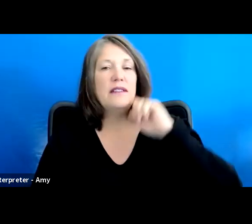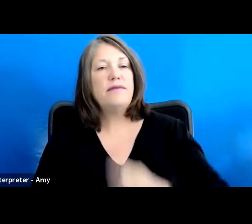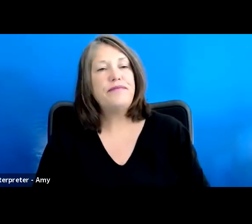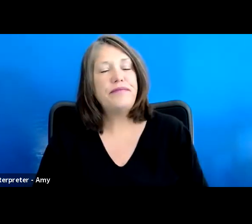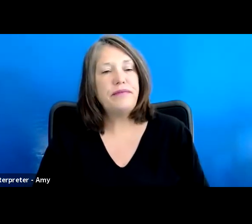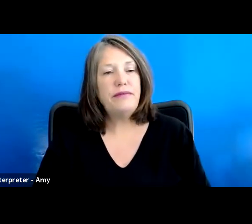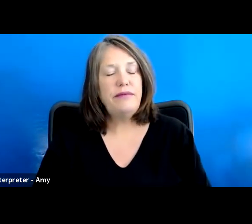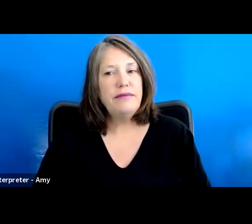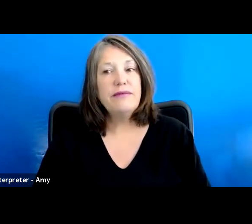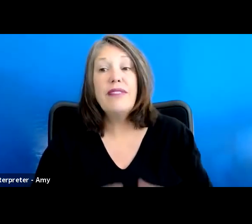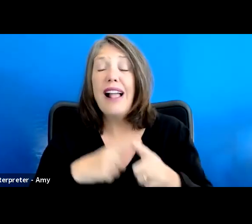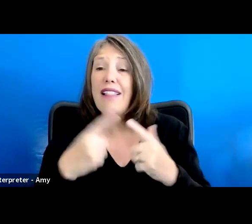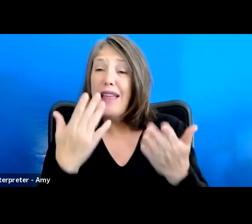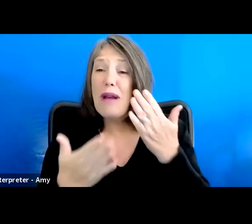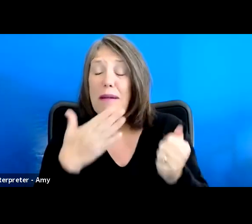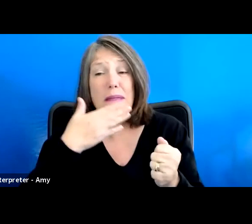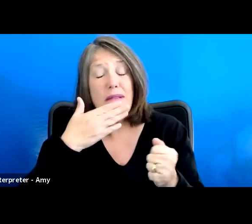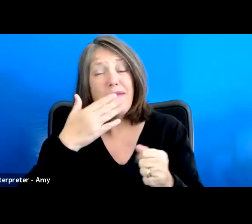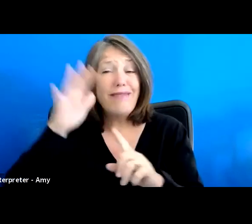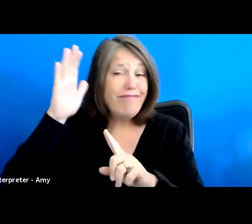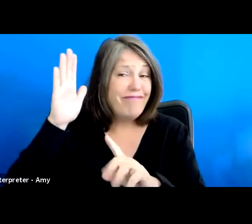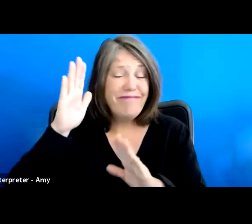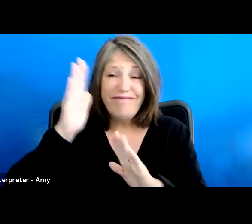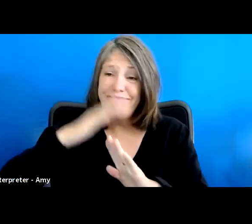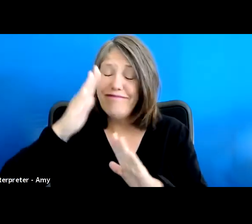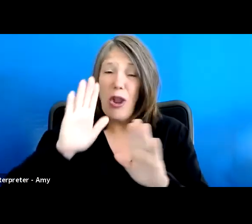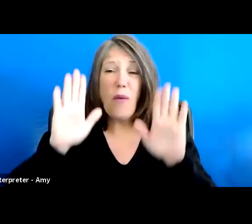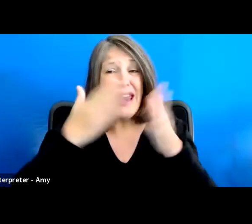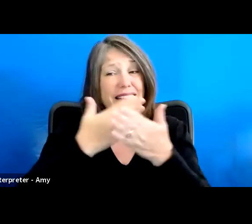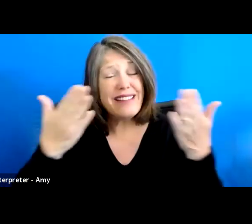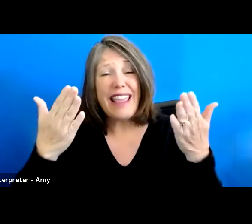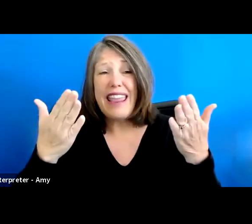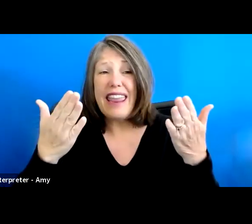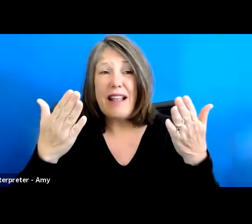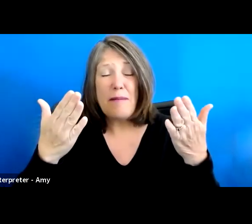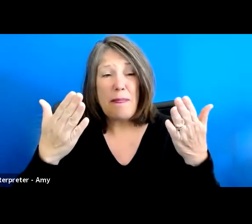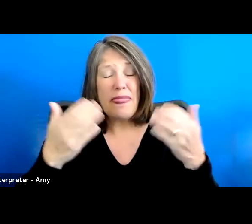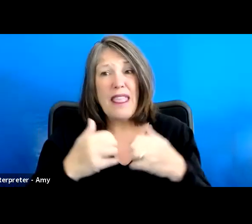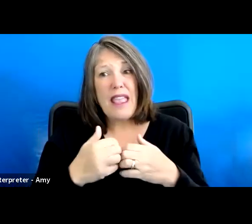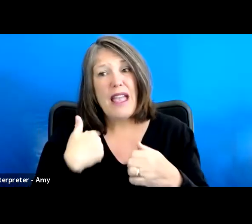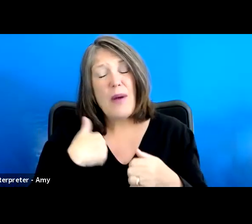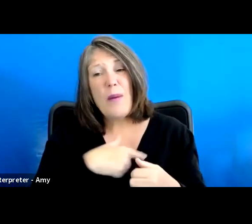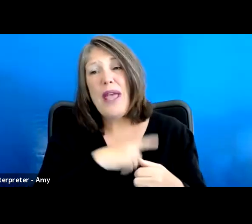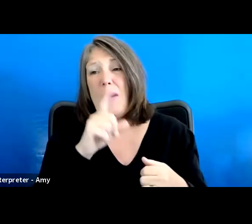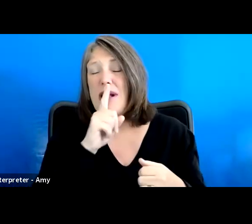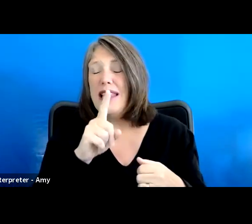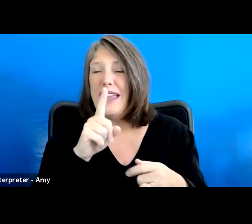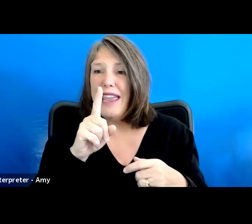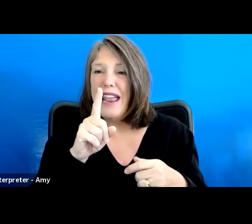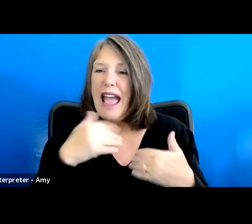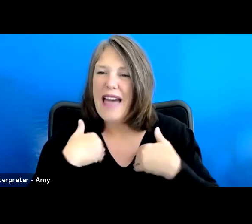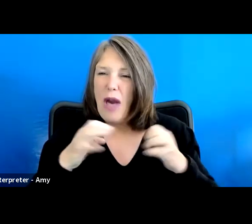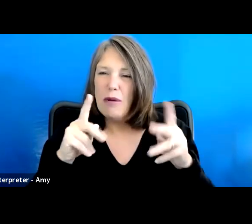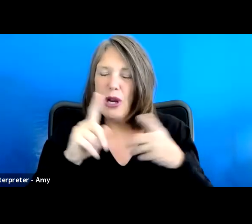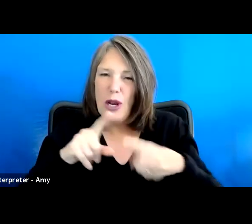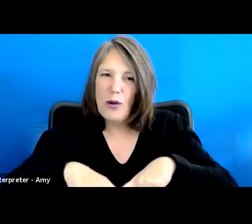And then probably the greatest thing that Pickle did for us as a center was we really got to pause and look at how